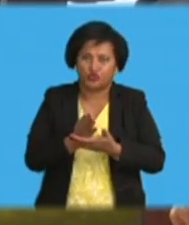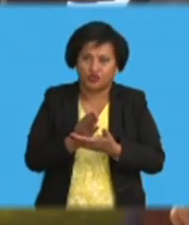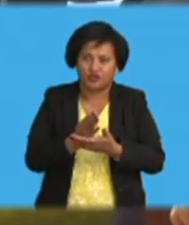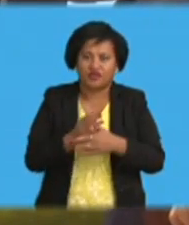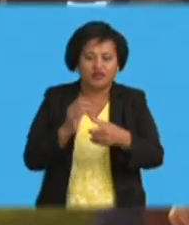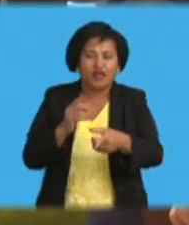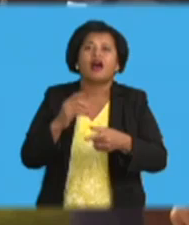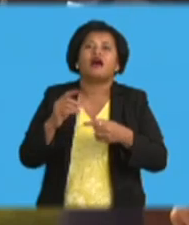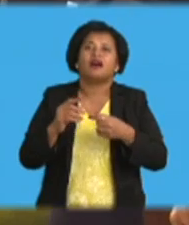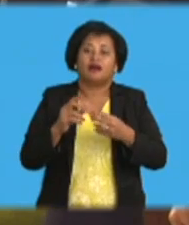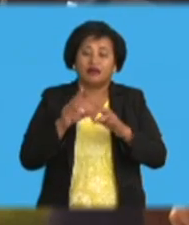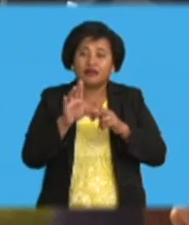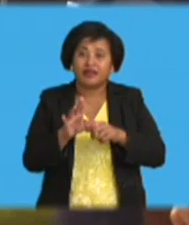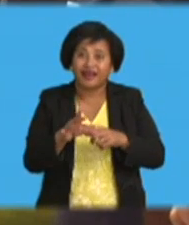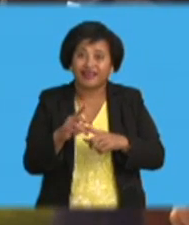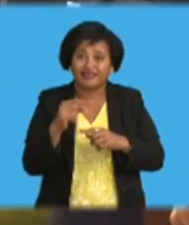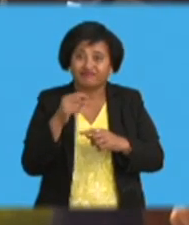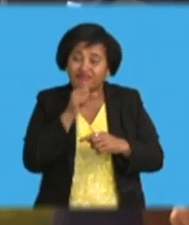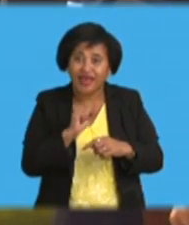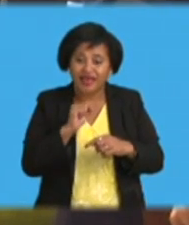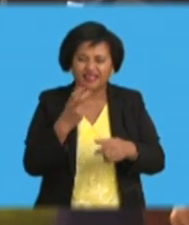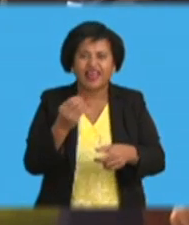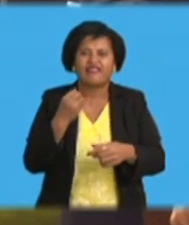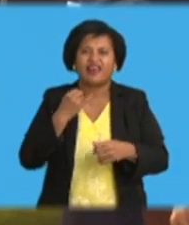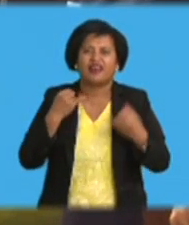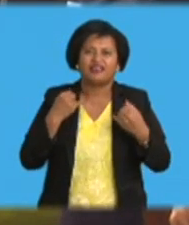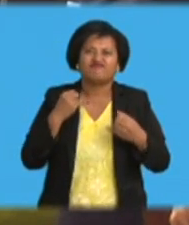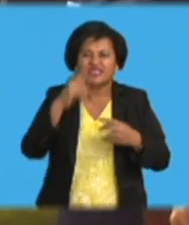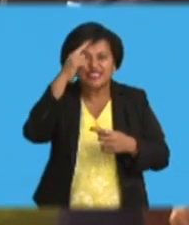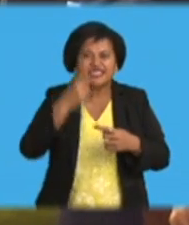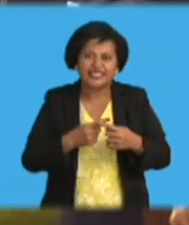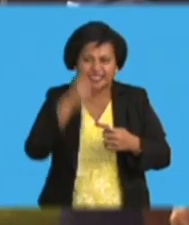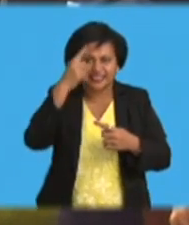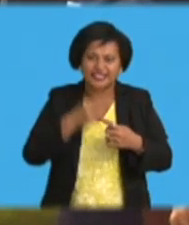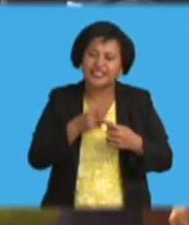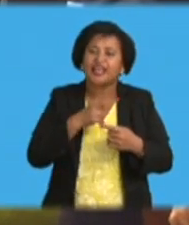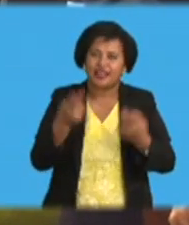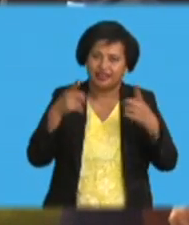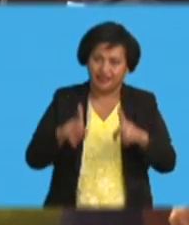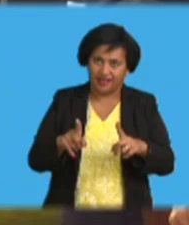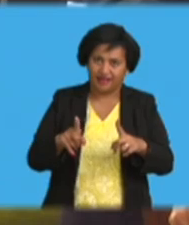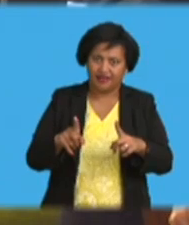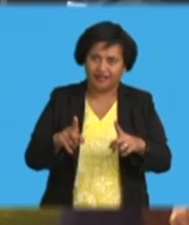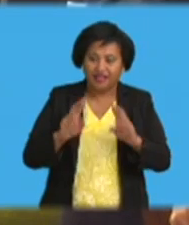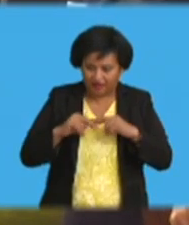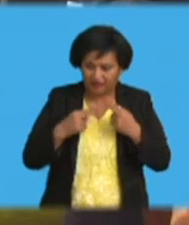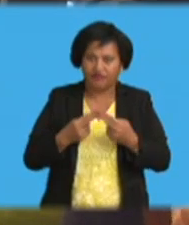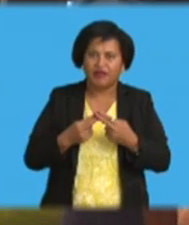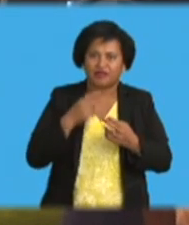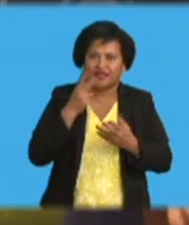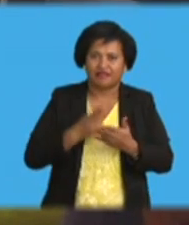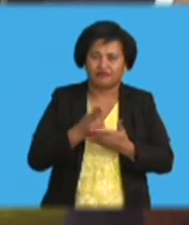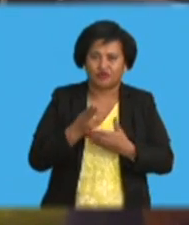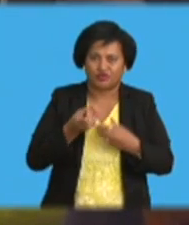and passed away after being admitted to the Lautoka hospital. Madam Speaker, in the midst of an unimaginable difficult time, they've had to